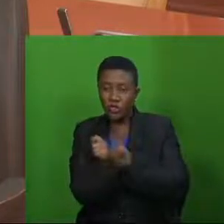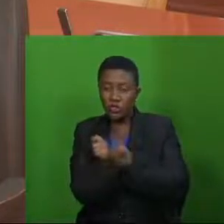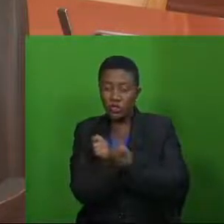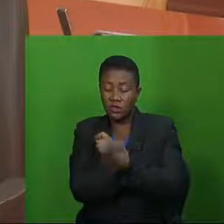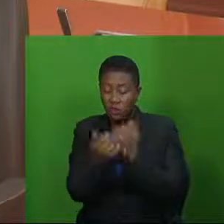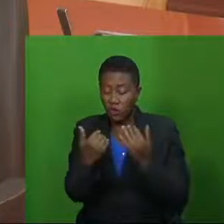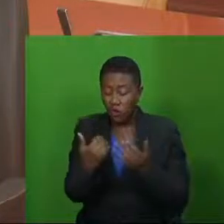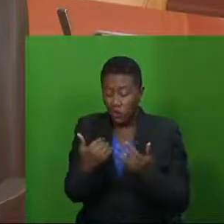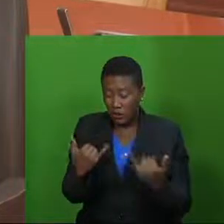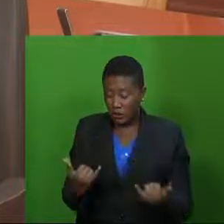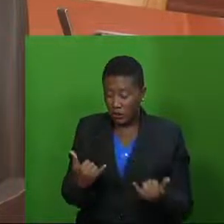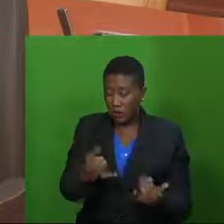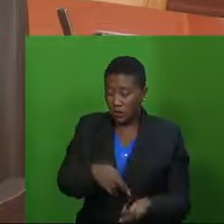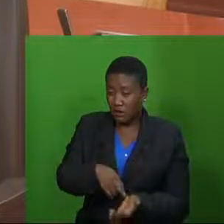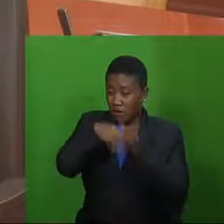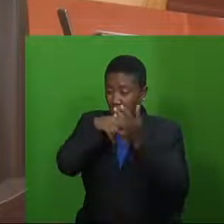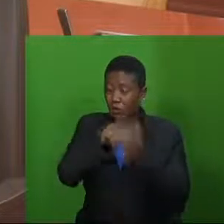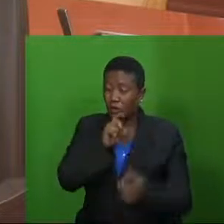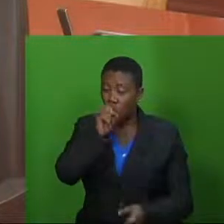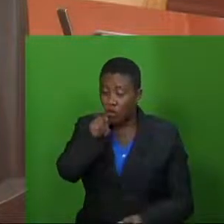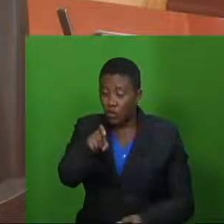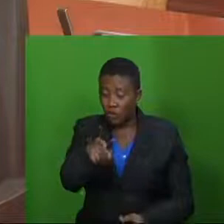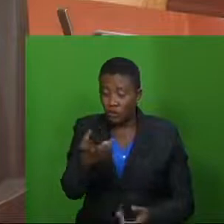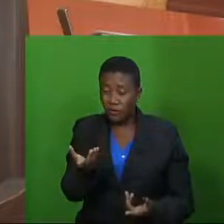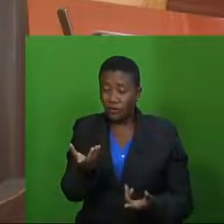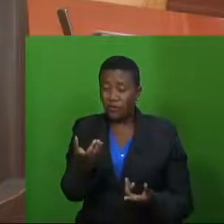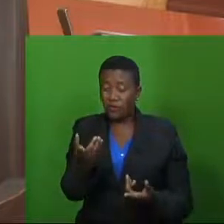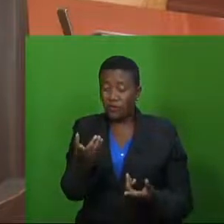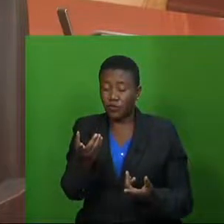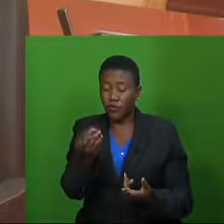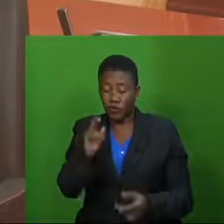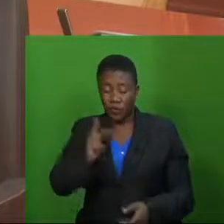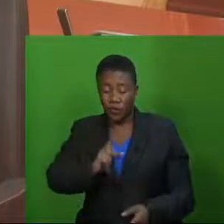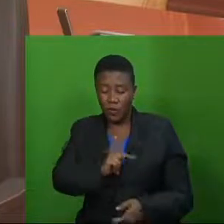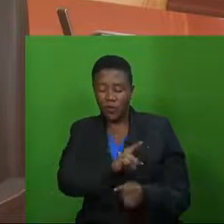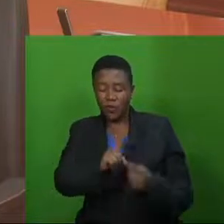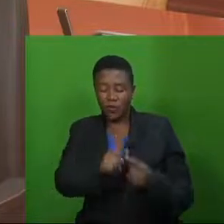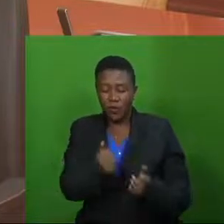orders of Parliament in order to strengthen the work of Parliament itself